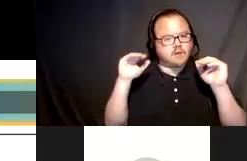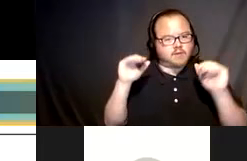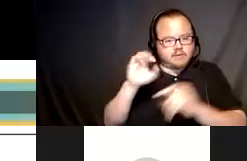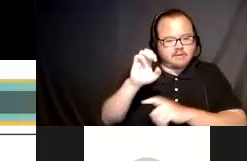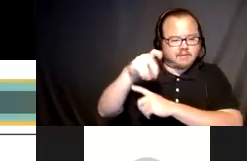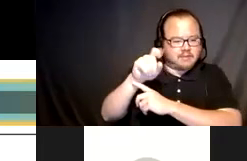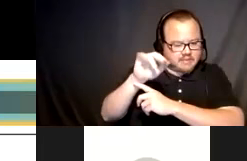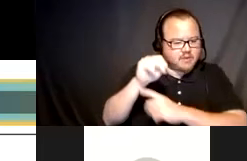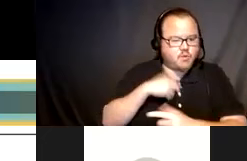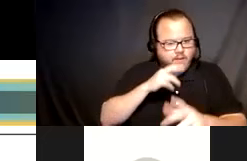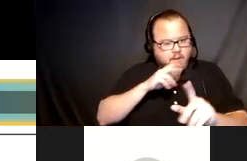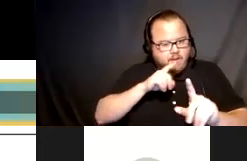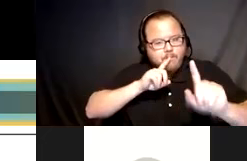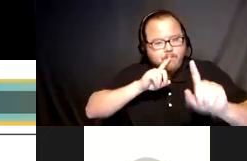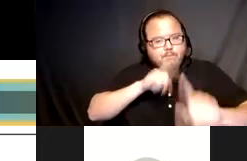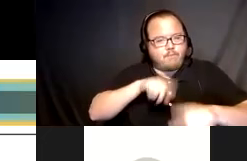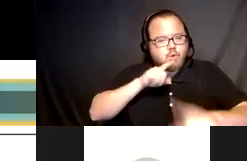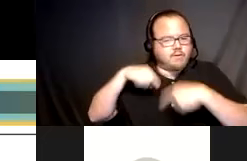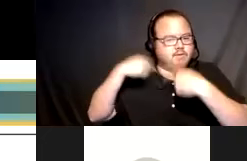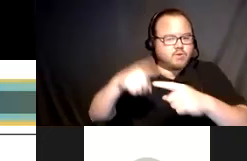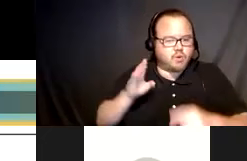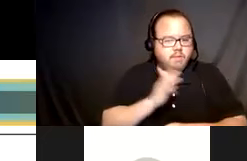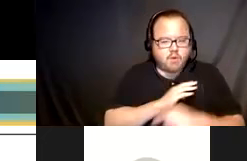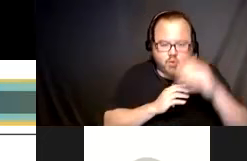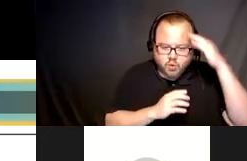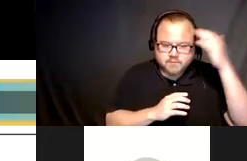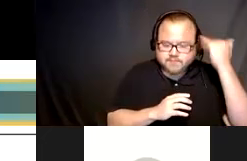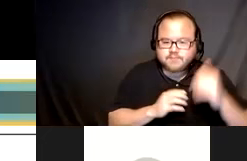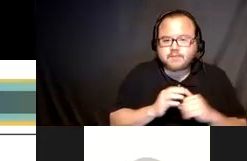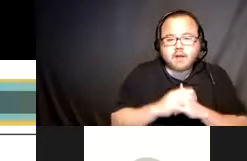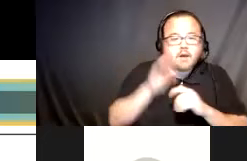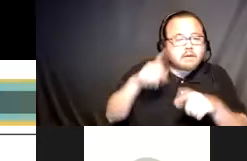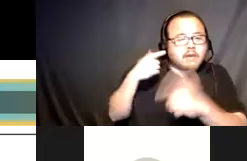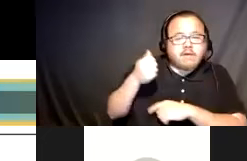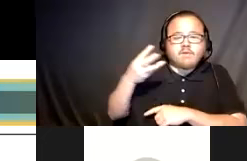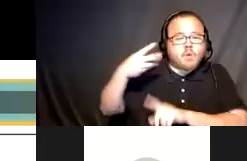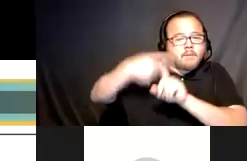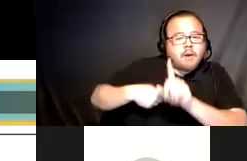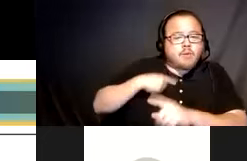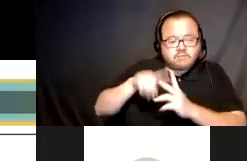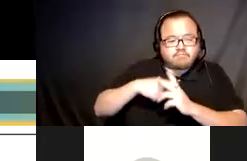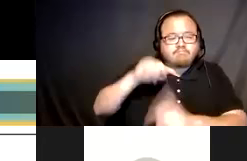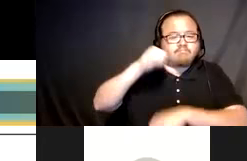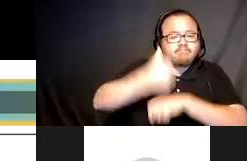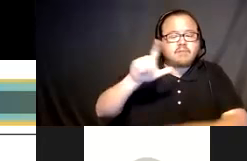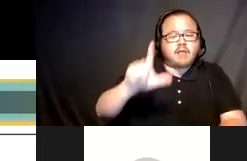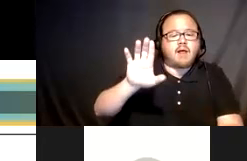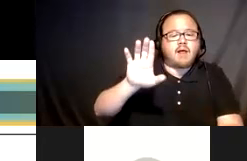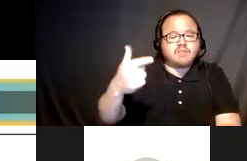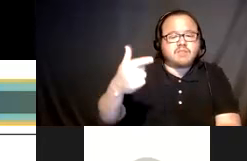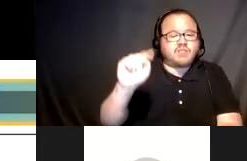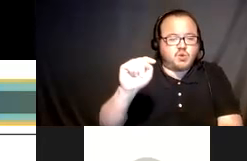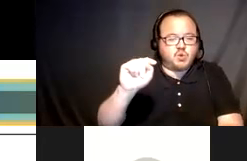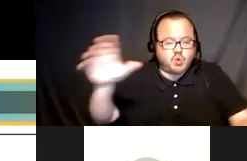that we're reporting out to the board. And we've also just within the last few months started an LGBTQ alliance that